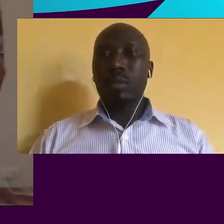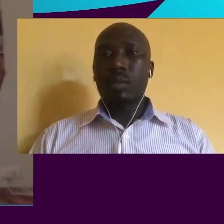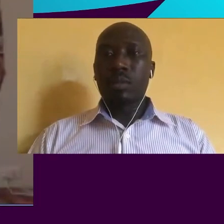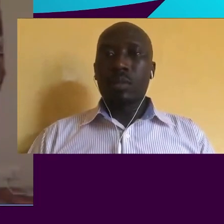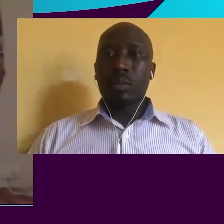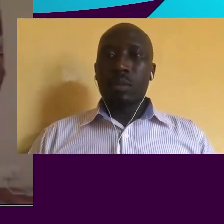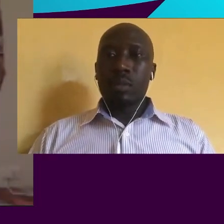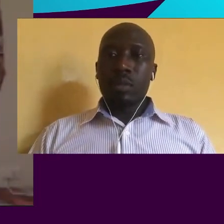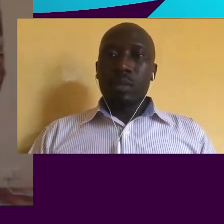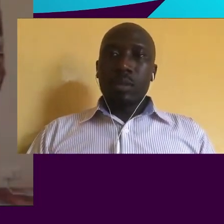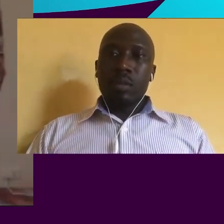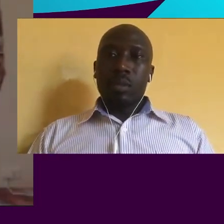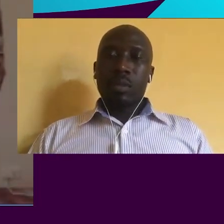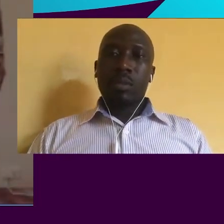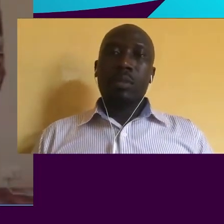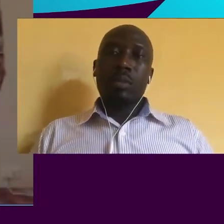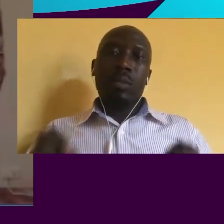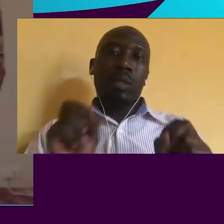Oh, thank you, Steve.